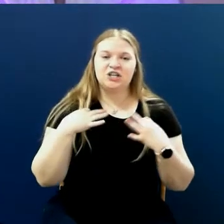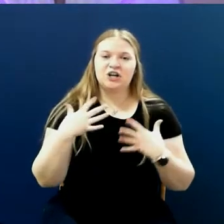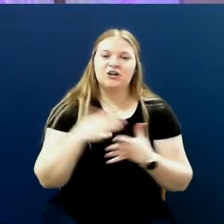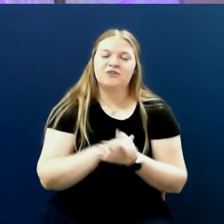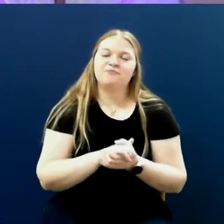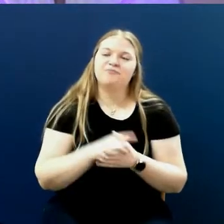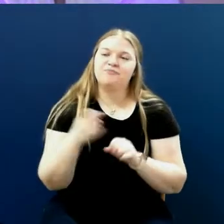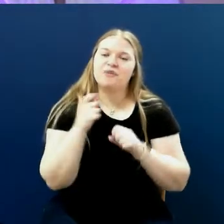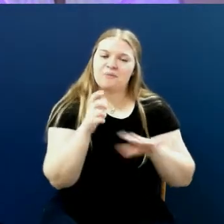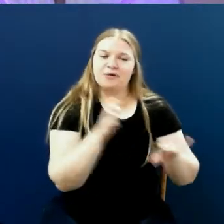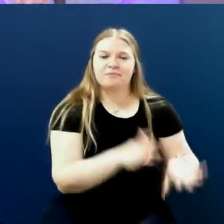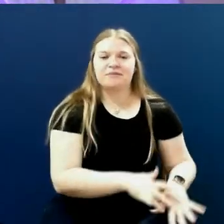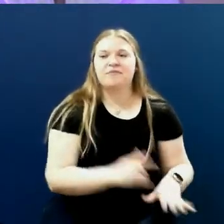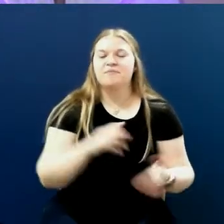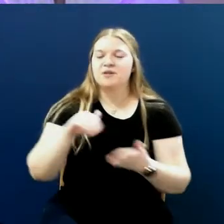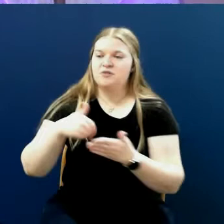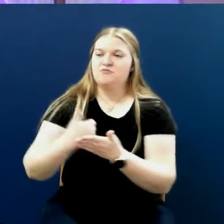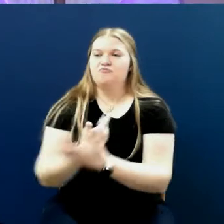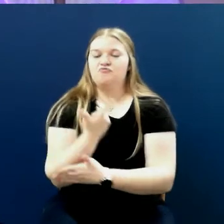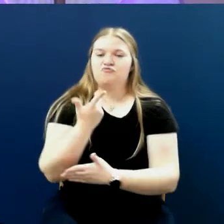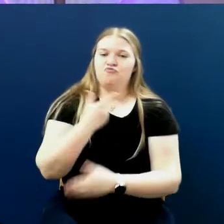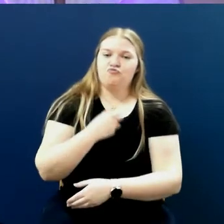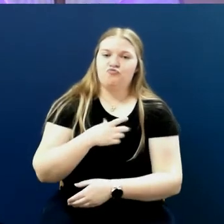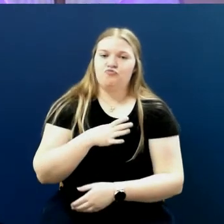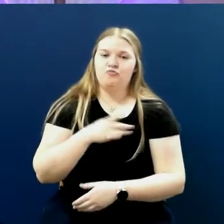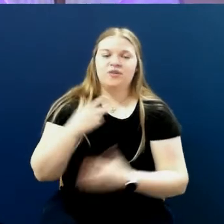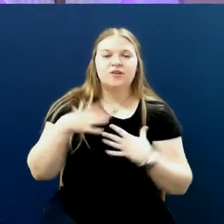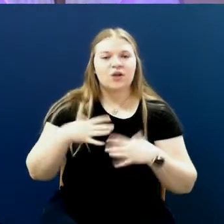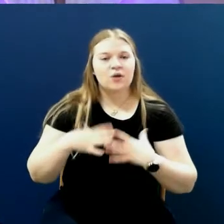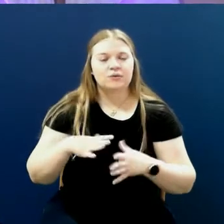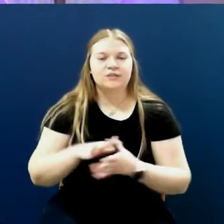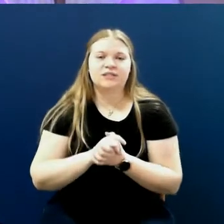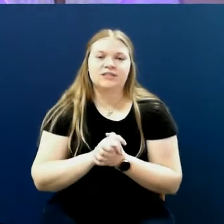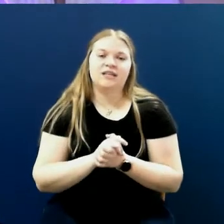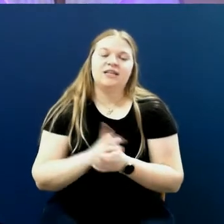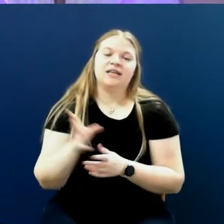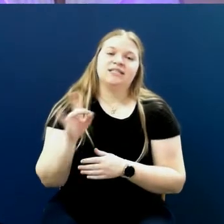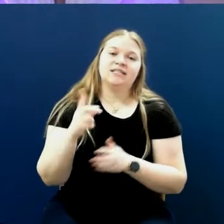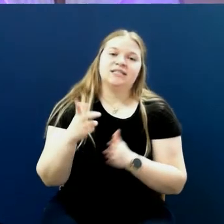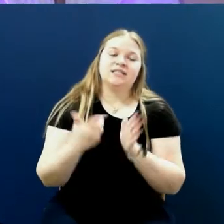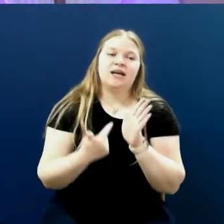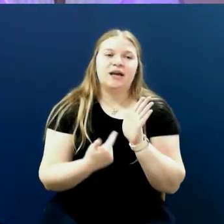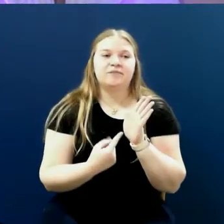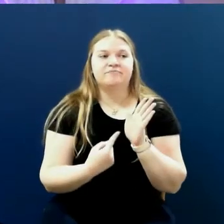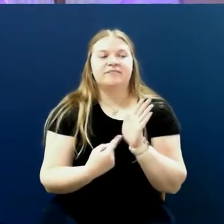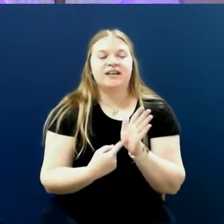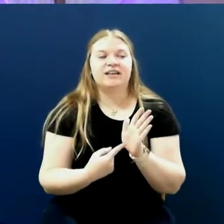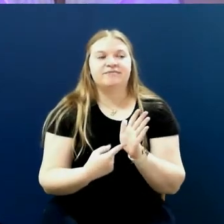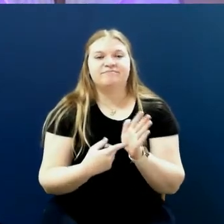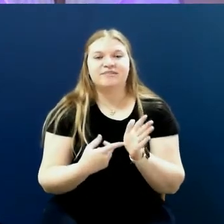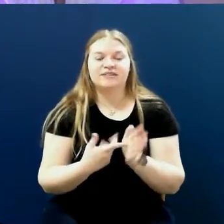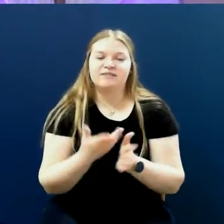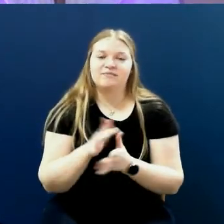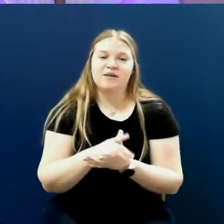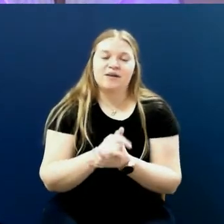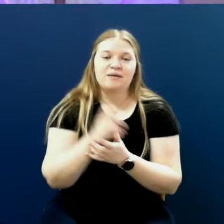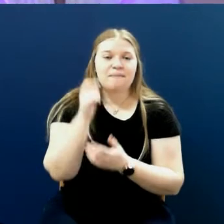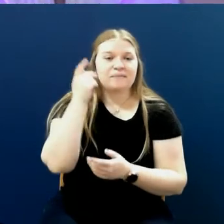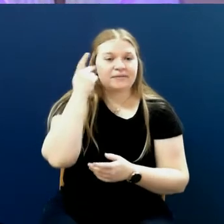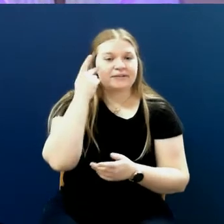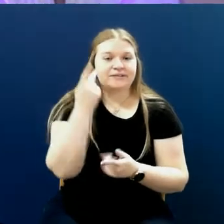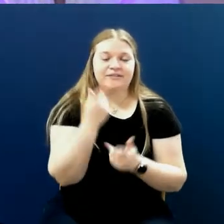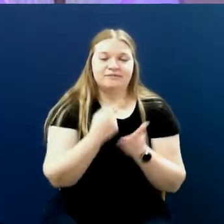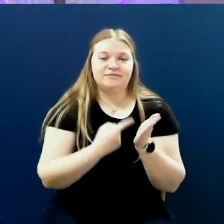a shower, and then you put on some nicer clothes. And that's the same analogy that Paul is using here. Put